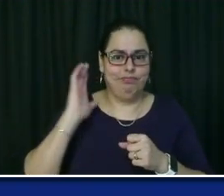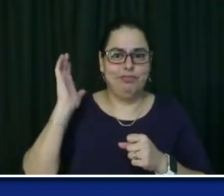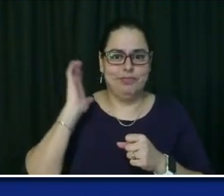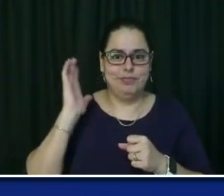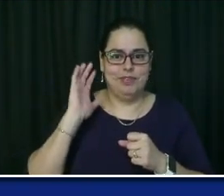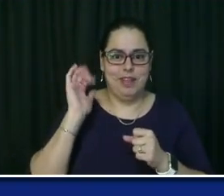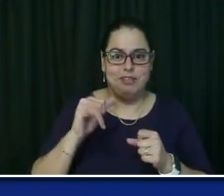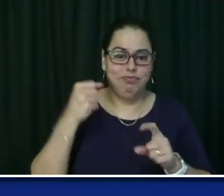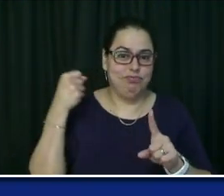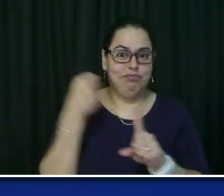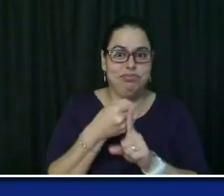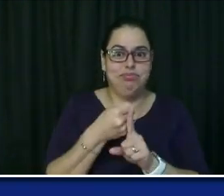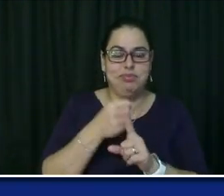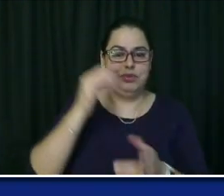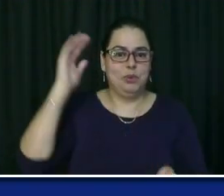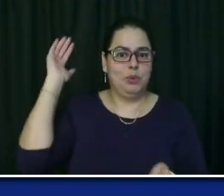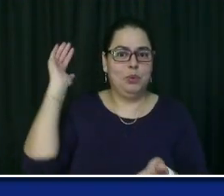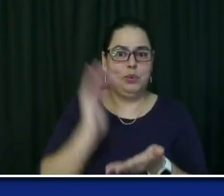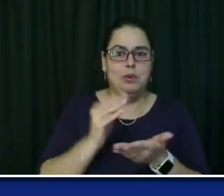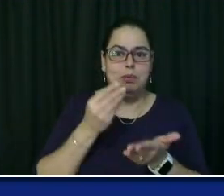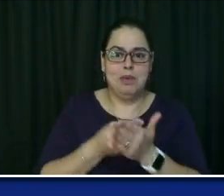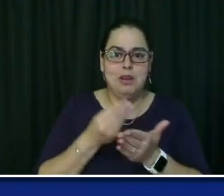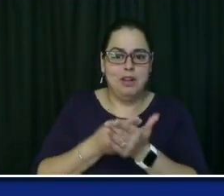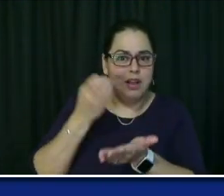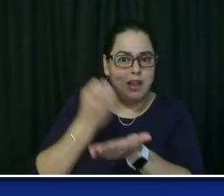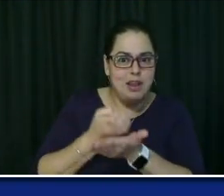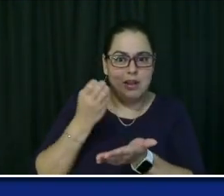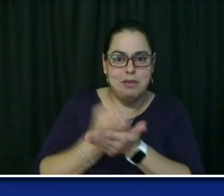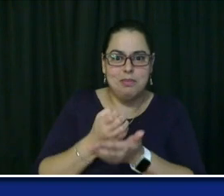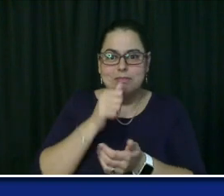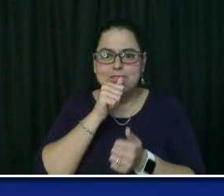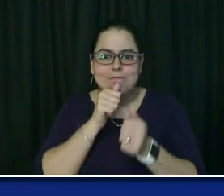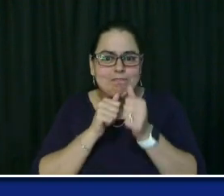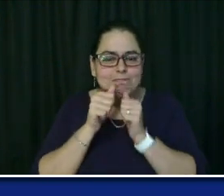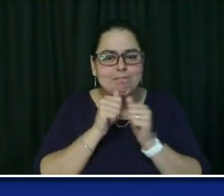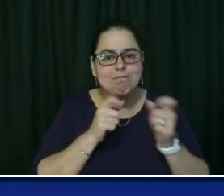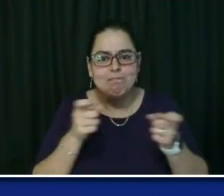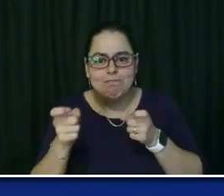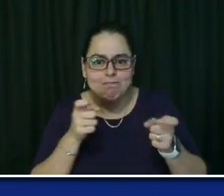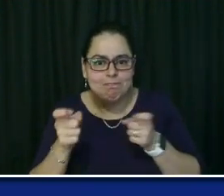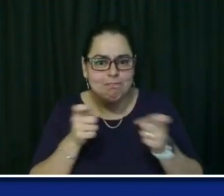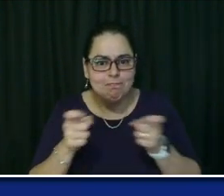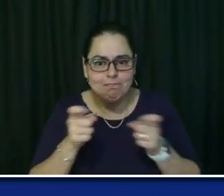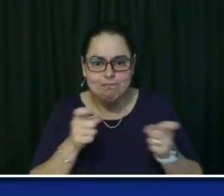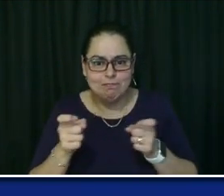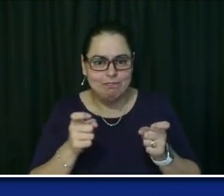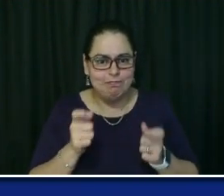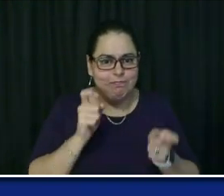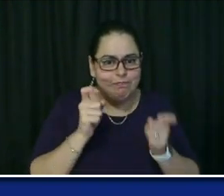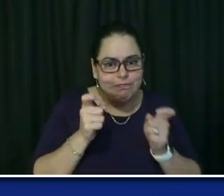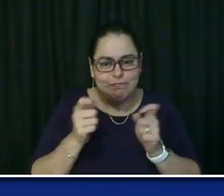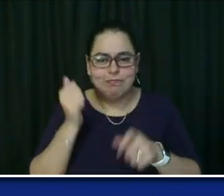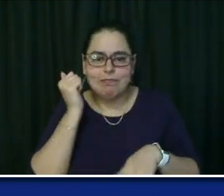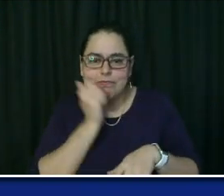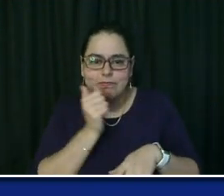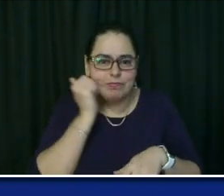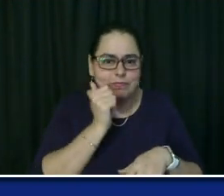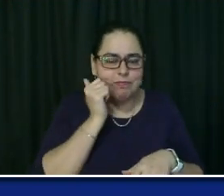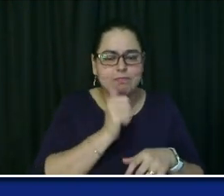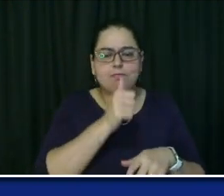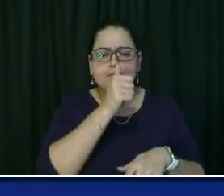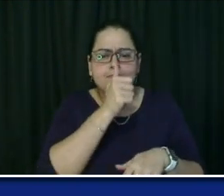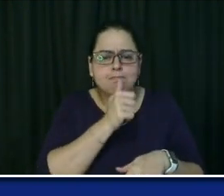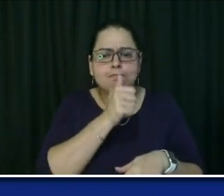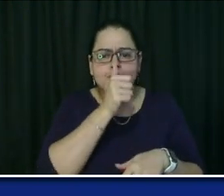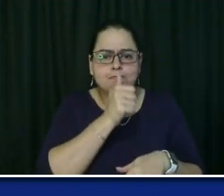year of discipline, but you steady at the helm, you kept on going day after day. That's what they told me. I didn't listen very carefully when they told it to me